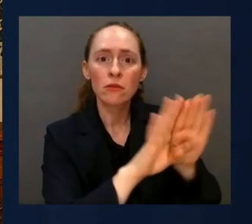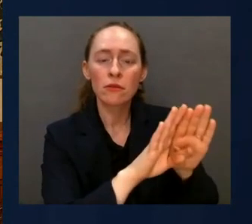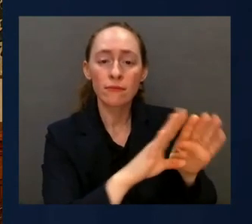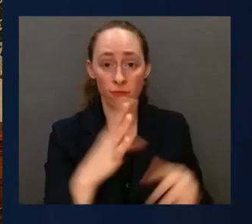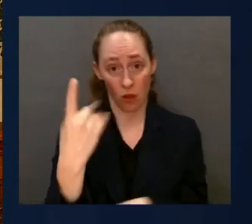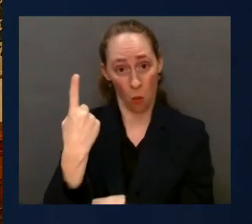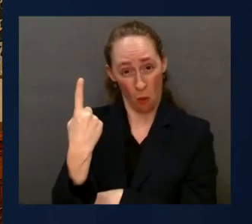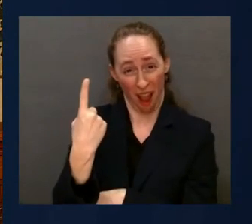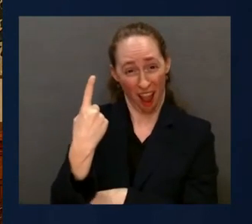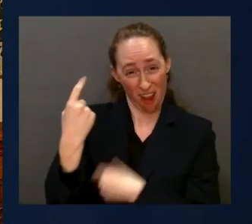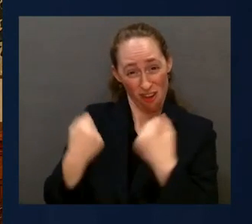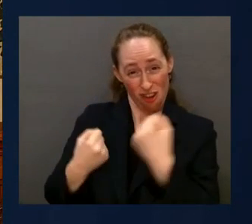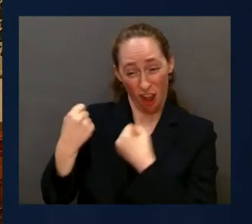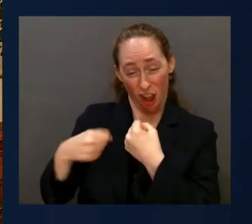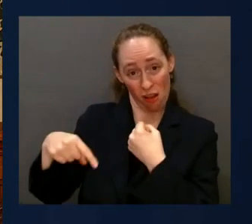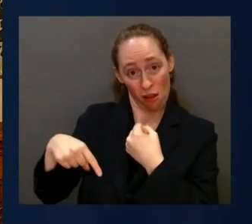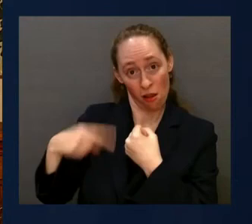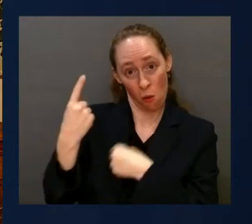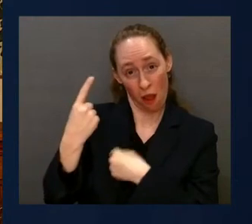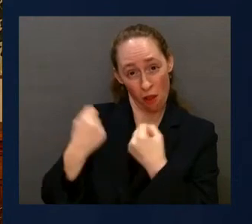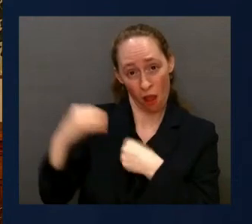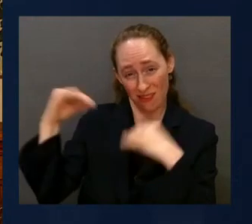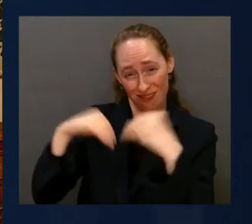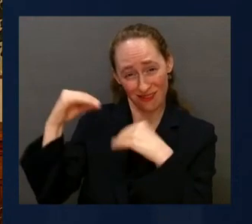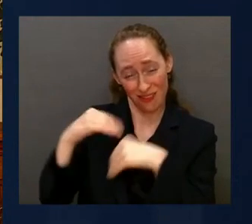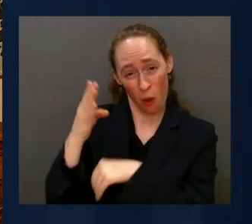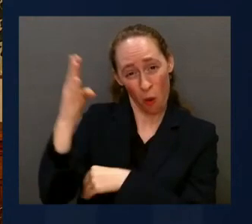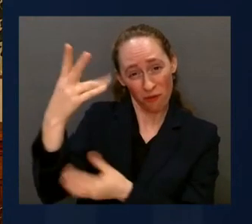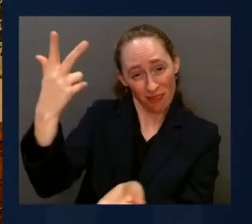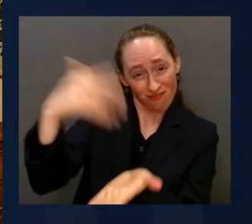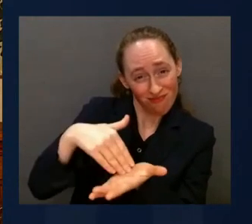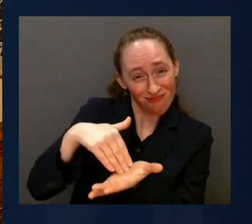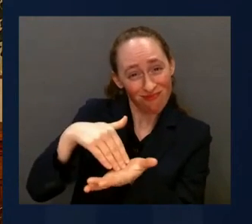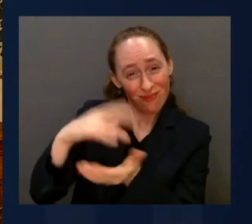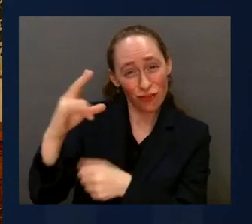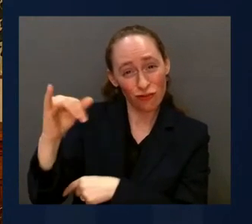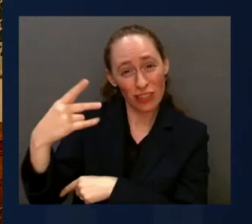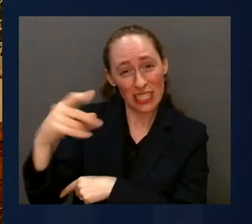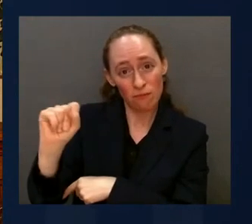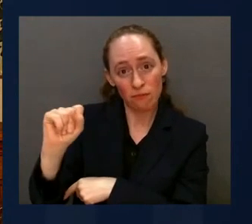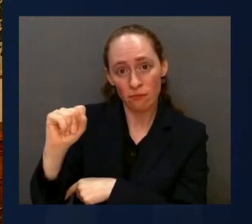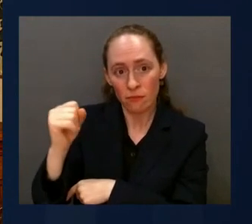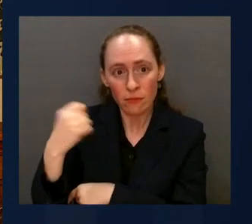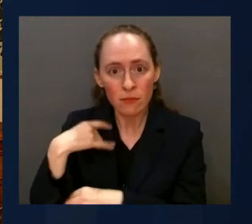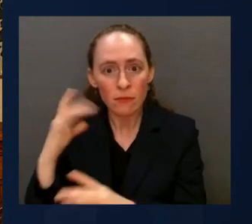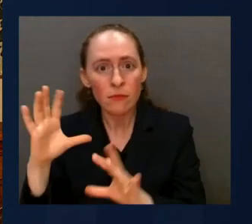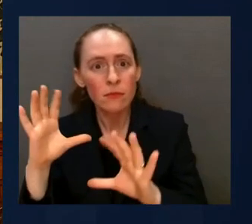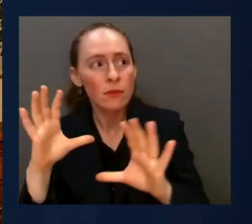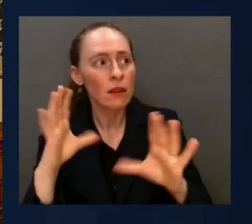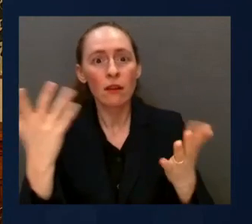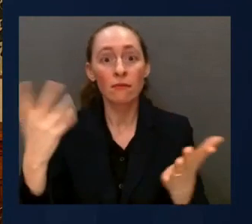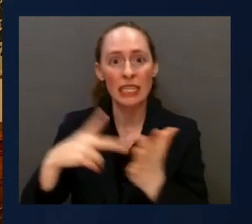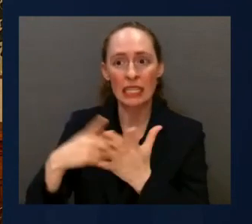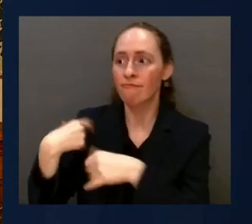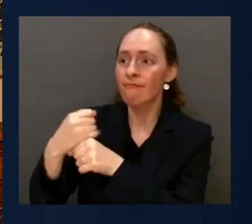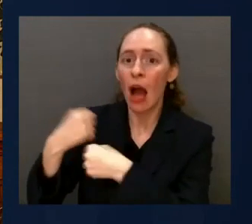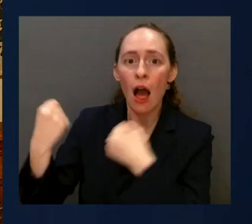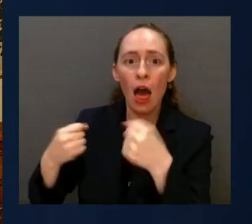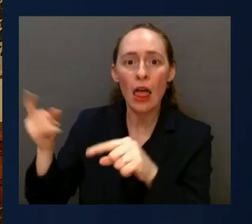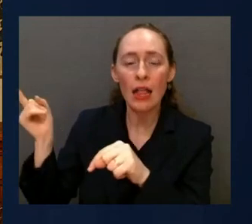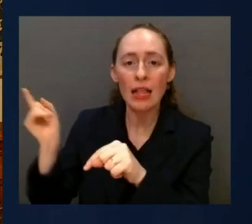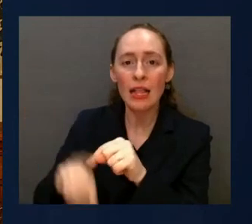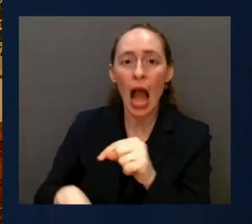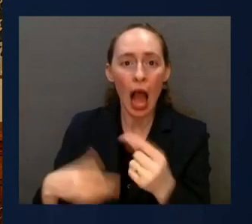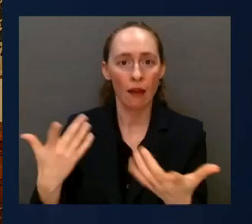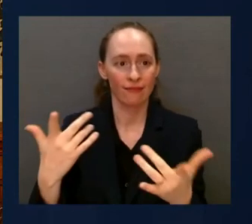automobiles couldn't make enough cars because there weren't enough chips. Car prices went up. People got laid off. So did everything from refrigerators to